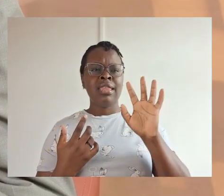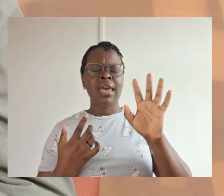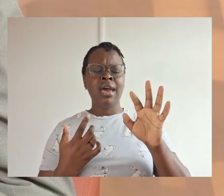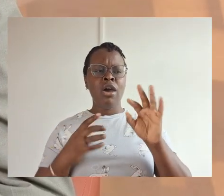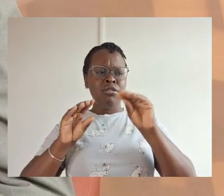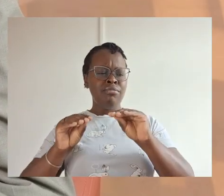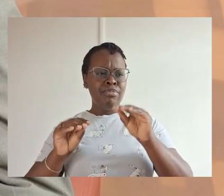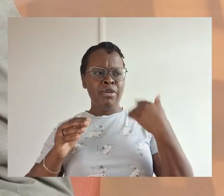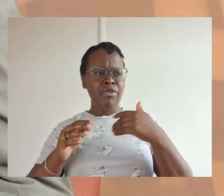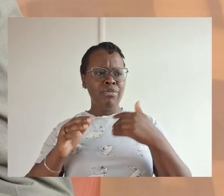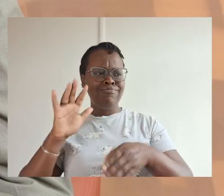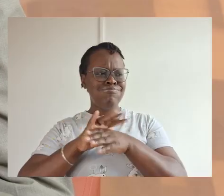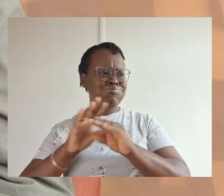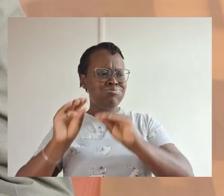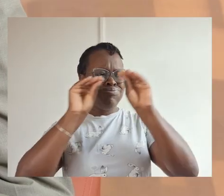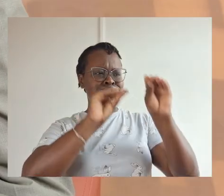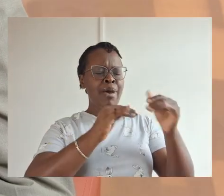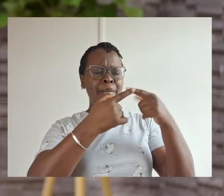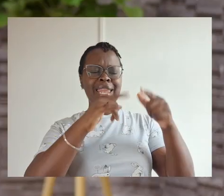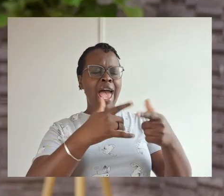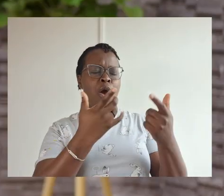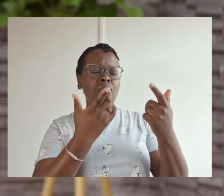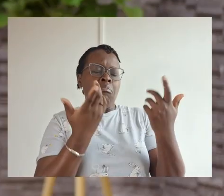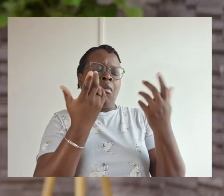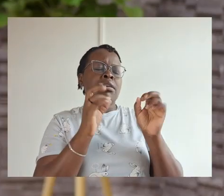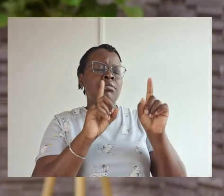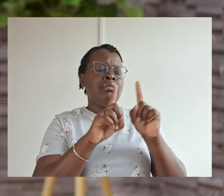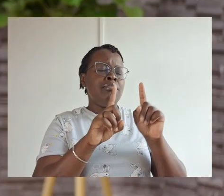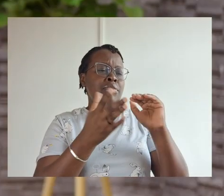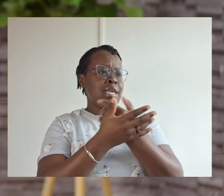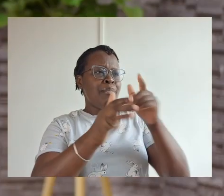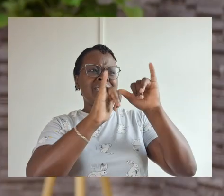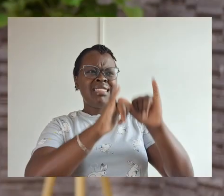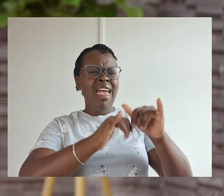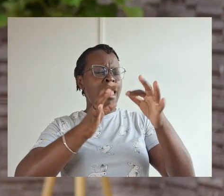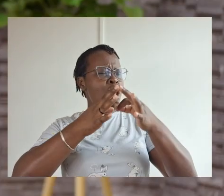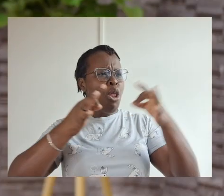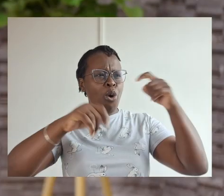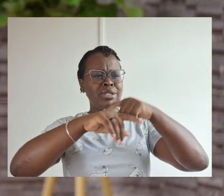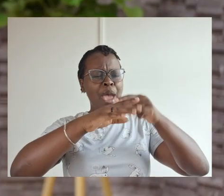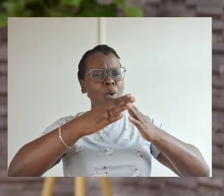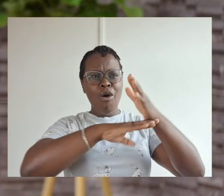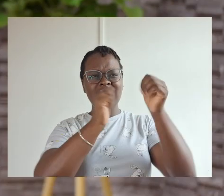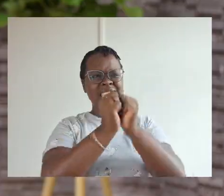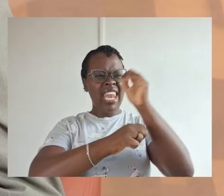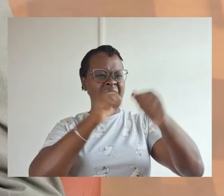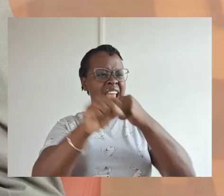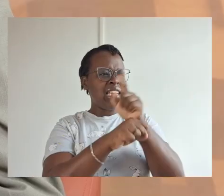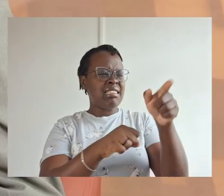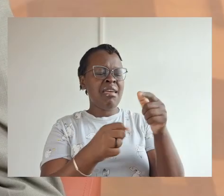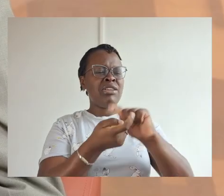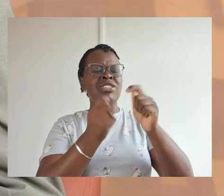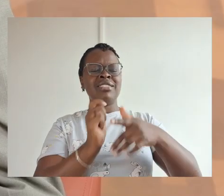the third generation feel like they're Kenyans. Many at times people think these camps are just idle people